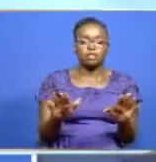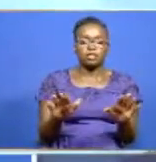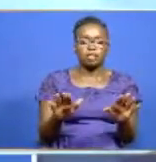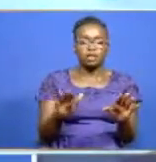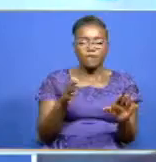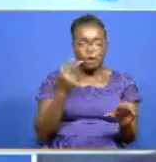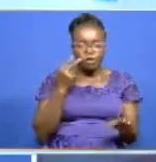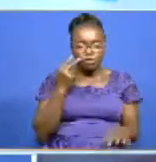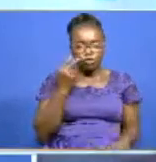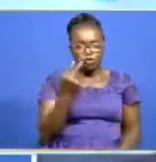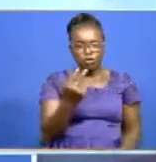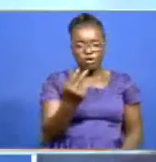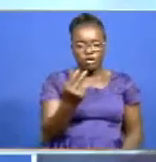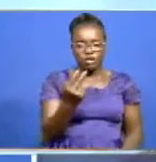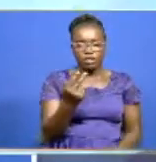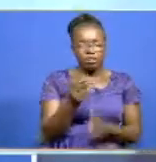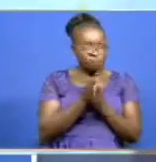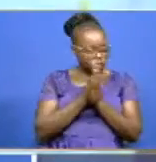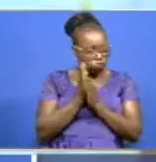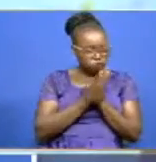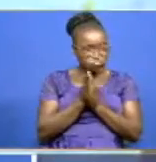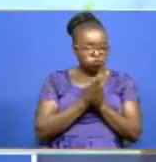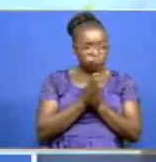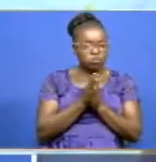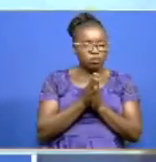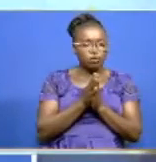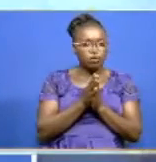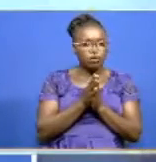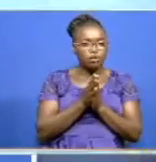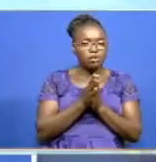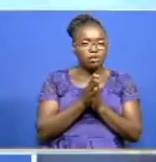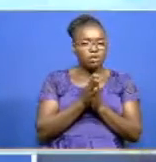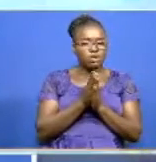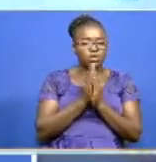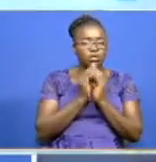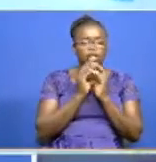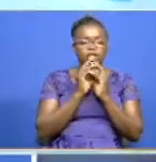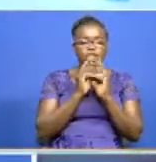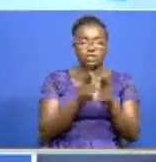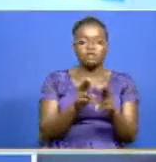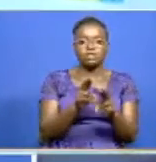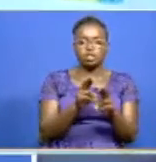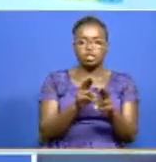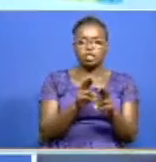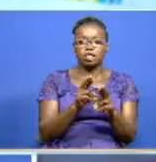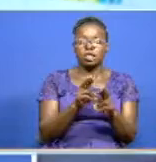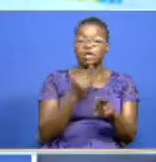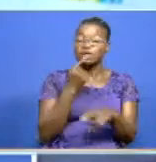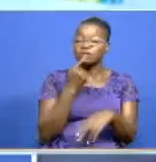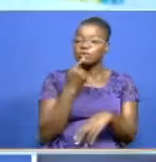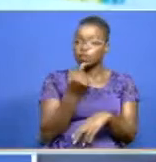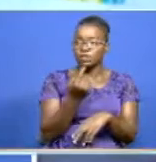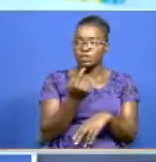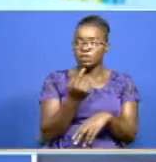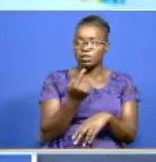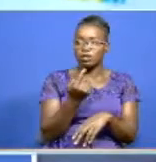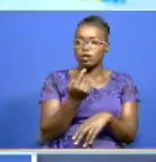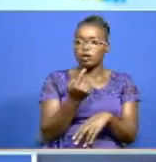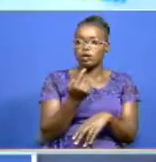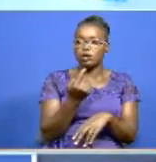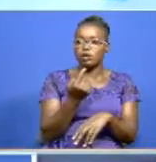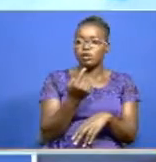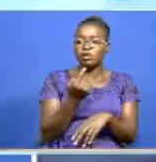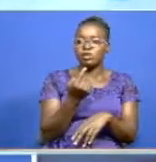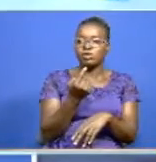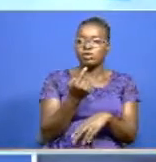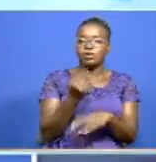forward with keen anticipation to the results, and I am sure that the fund